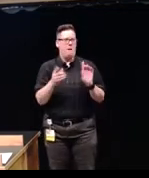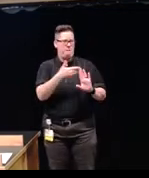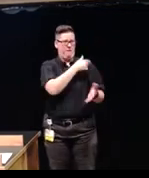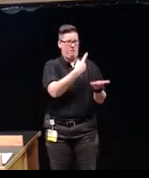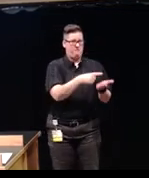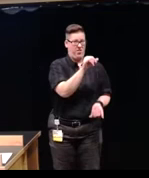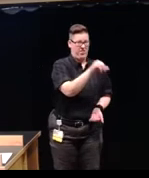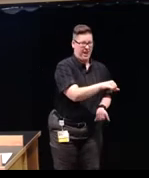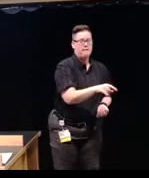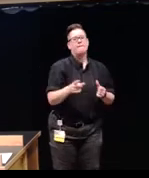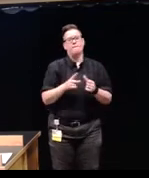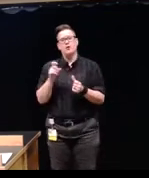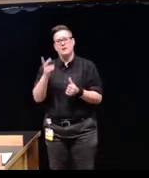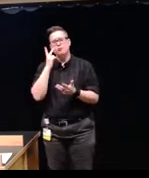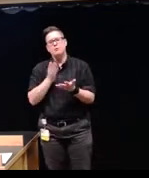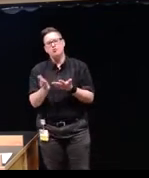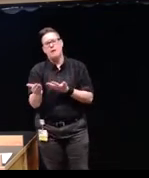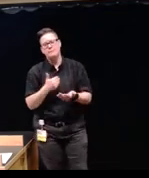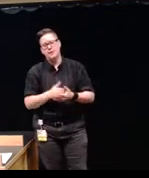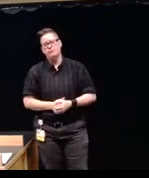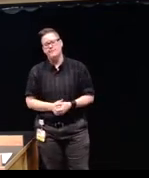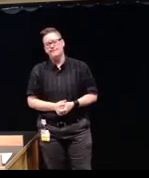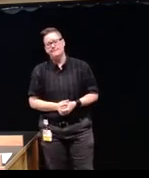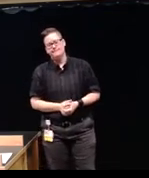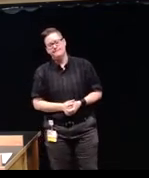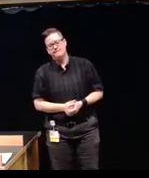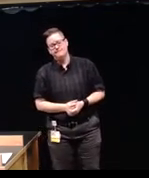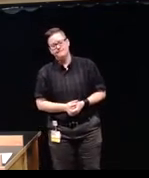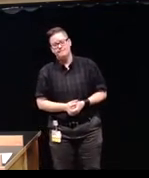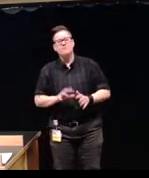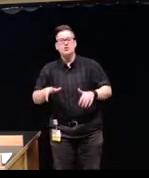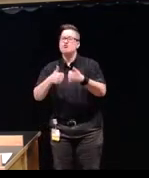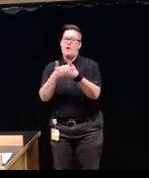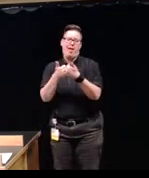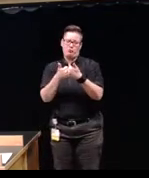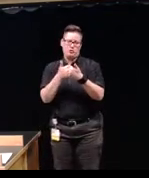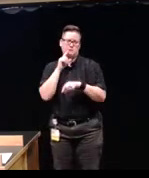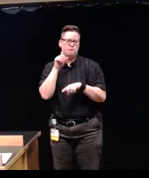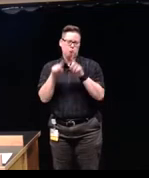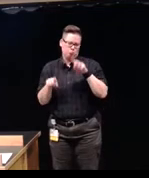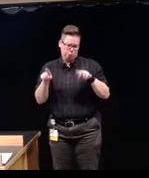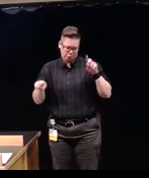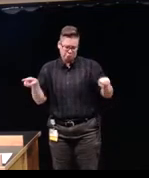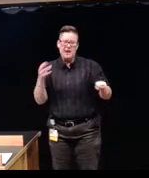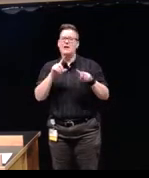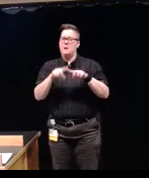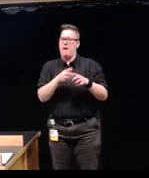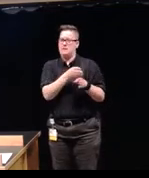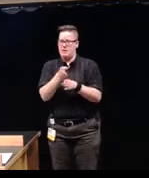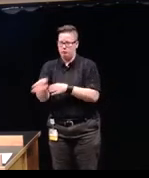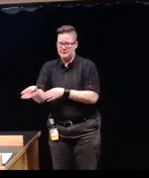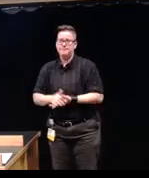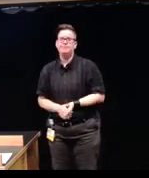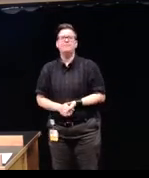think we need to be transparent about the challenges. And they're different across specialties, but notable. I think one of the